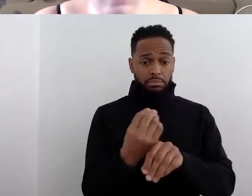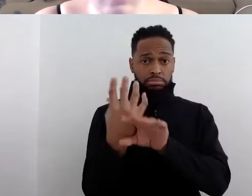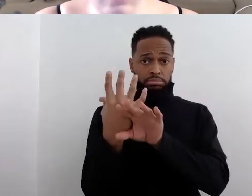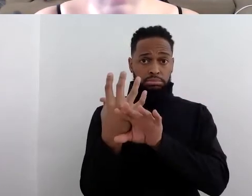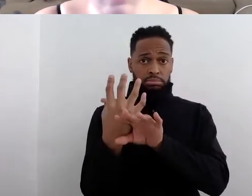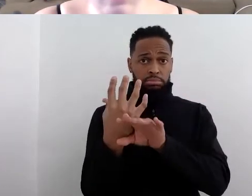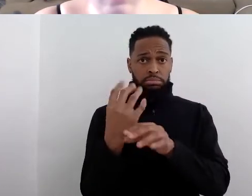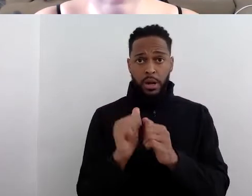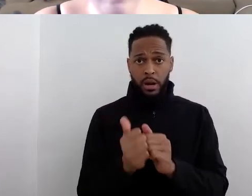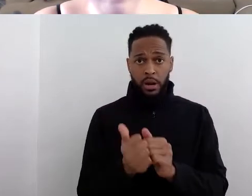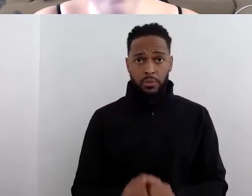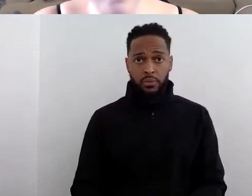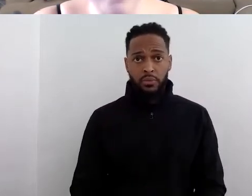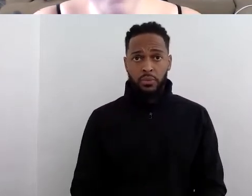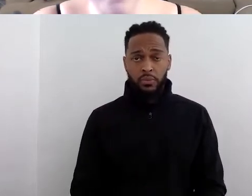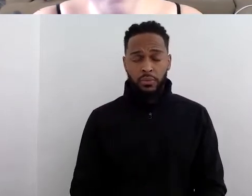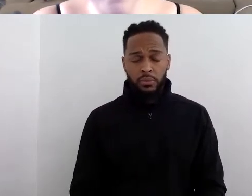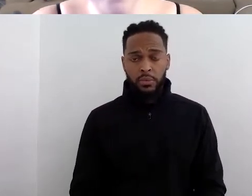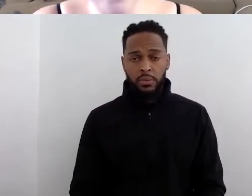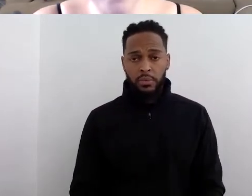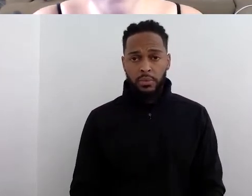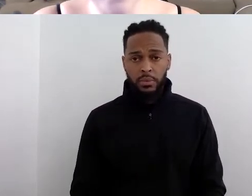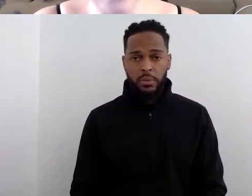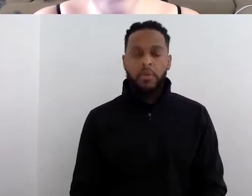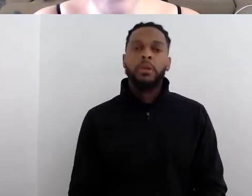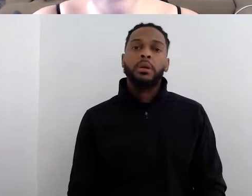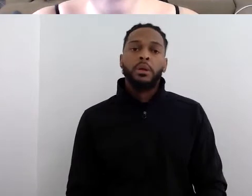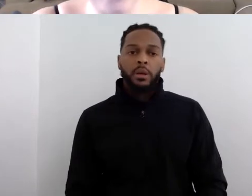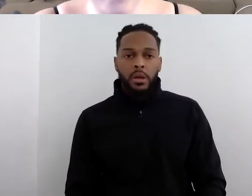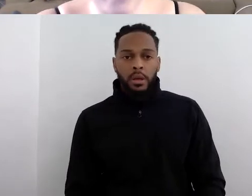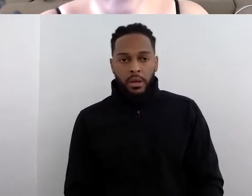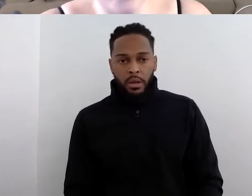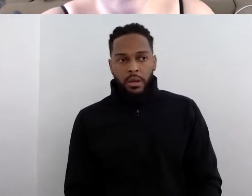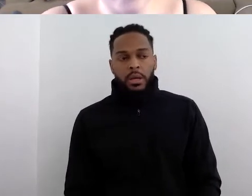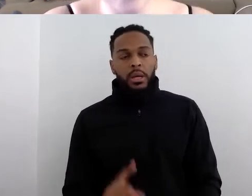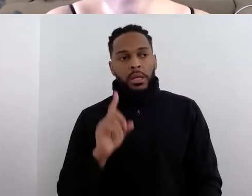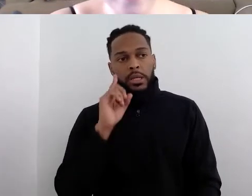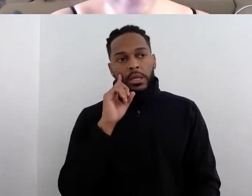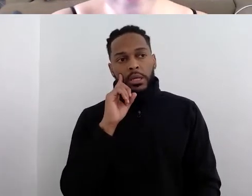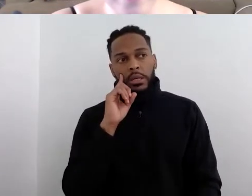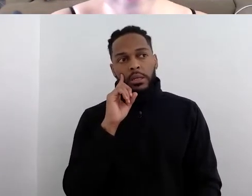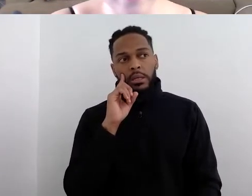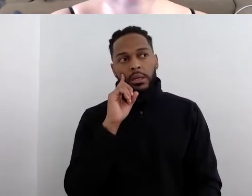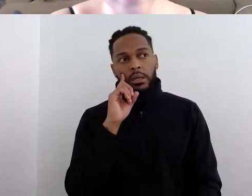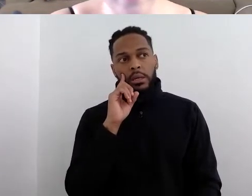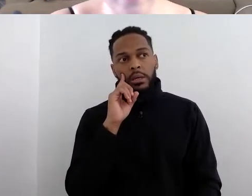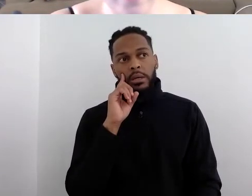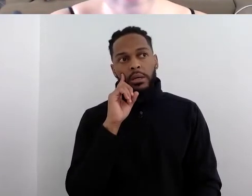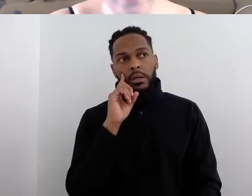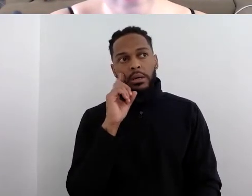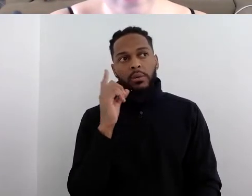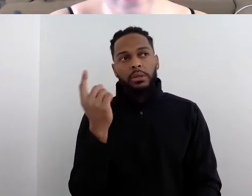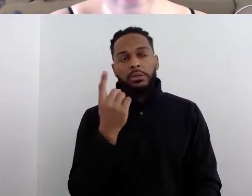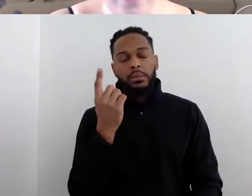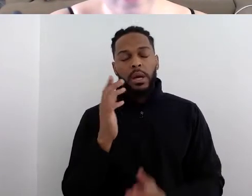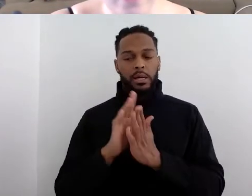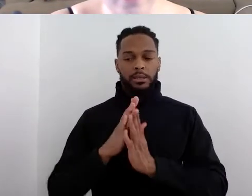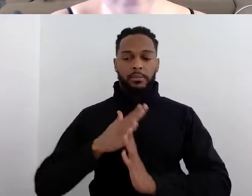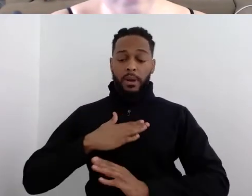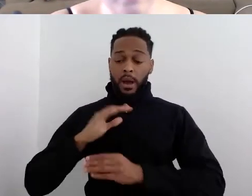Yeah, it's Is hard. that I think one thing that I didn't necessarily do this personally, but one thing I asked my office to do